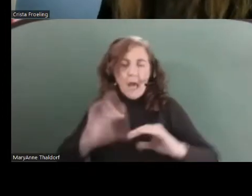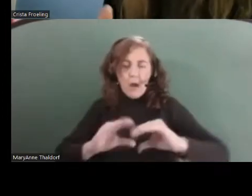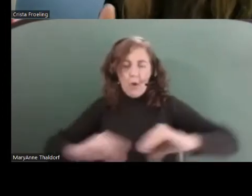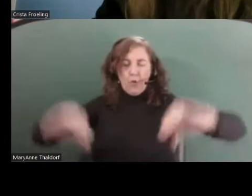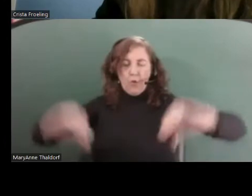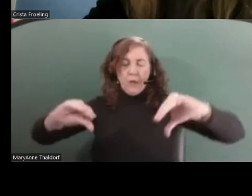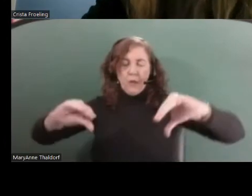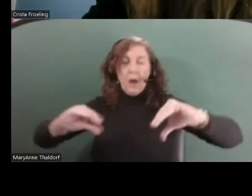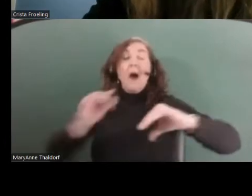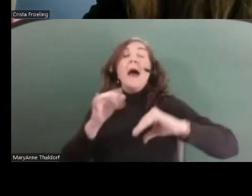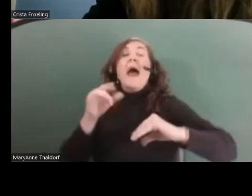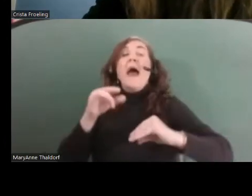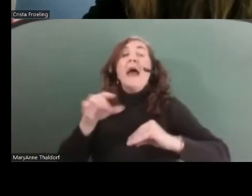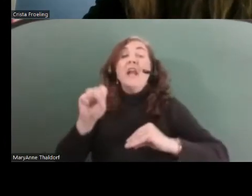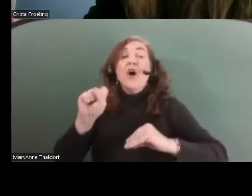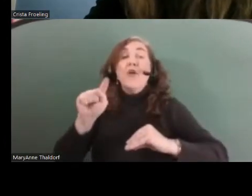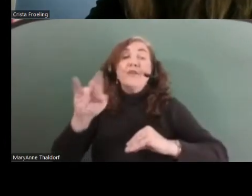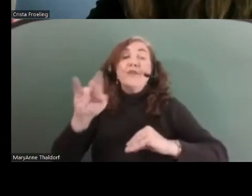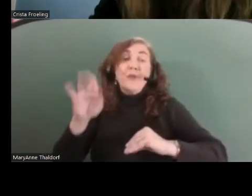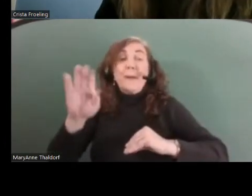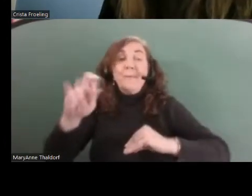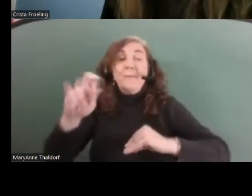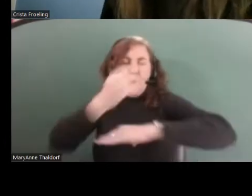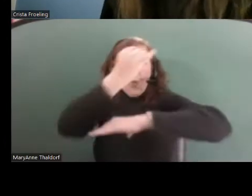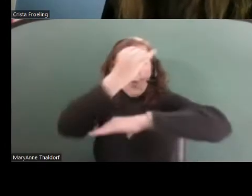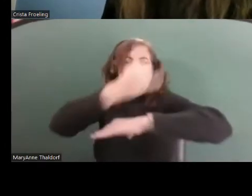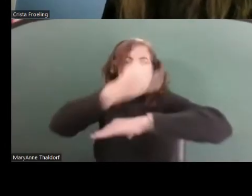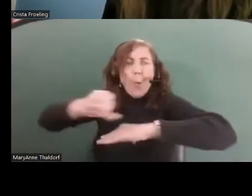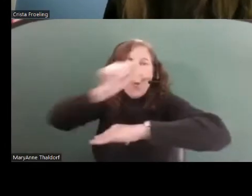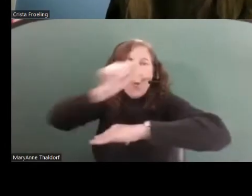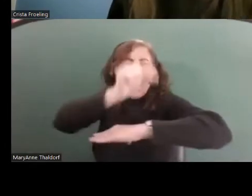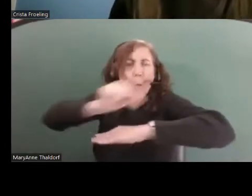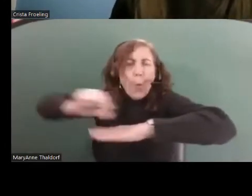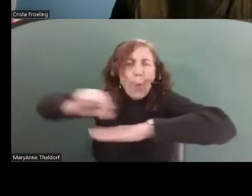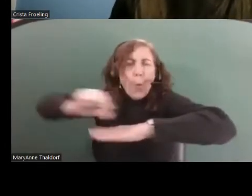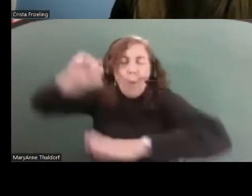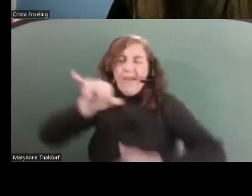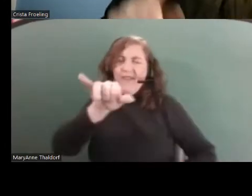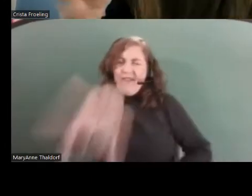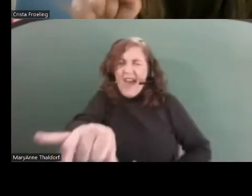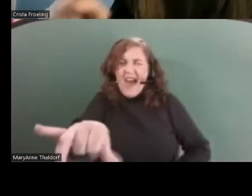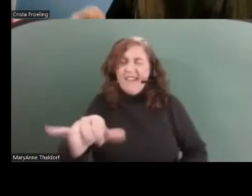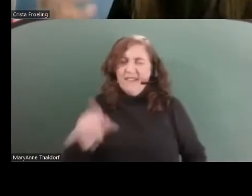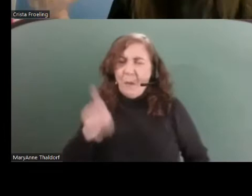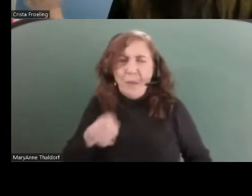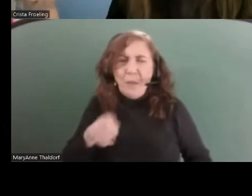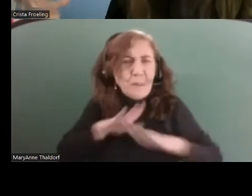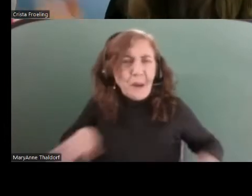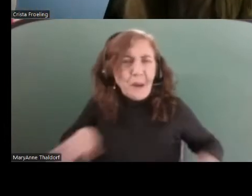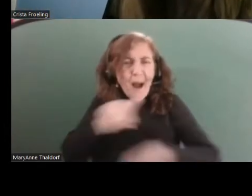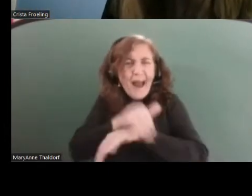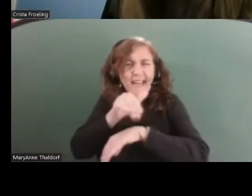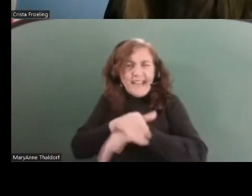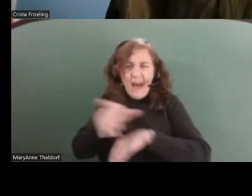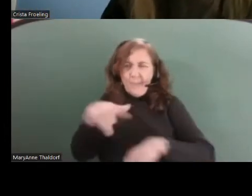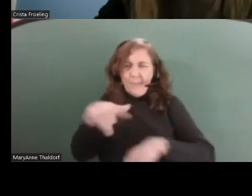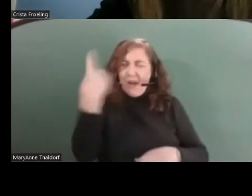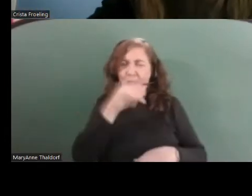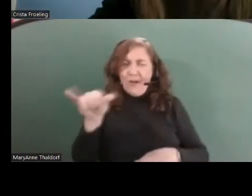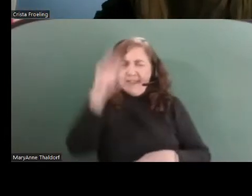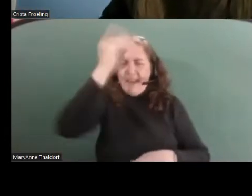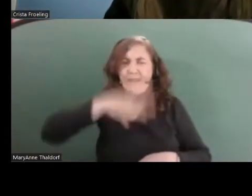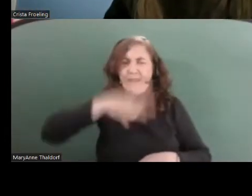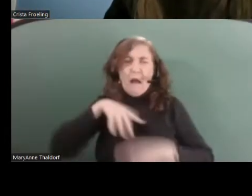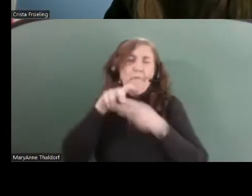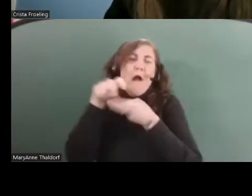And I thought this was funny. It said quiet bedroom at night, but the guy's, it looks like he's snoring because of Z's. So I don't